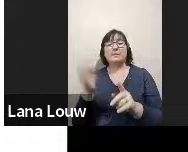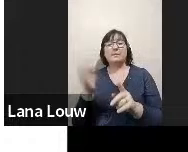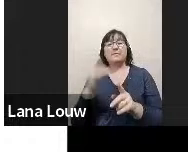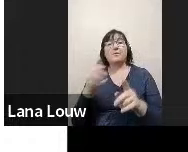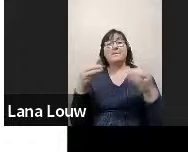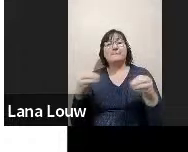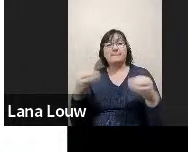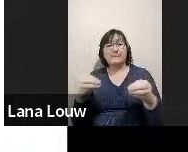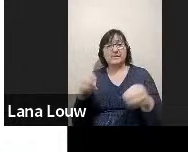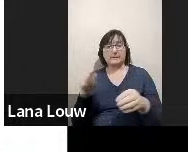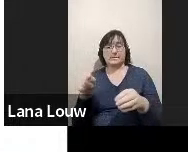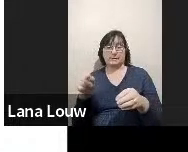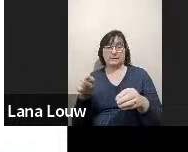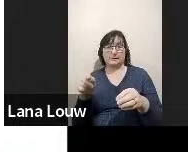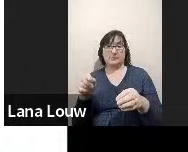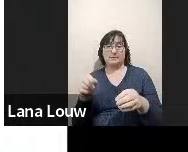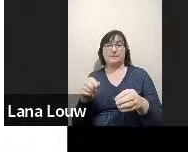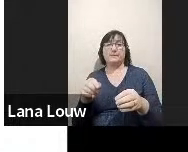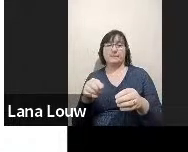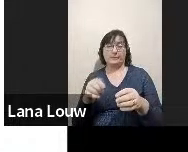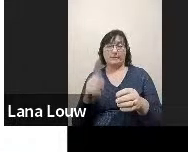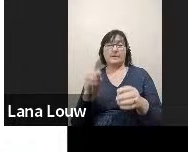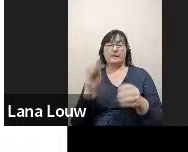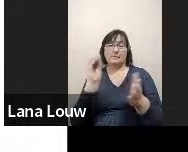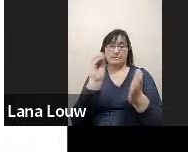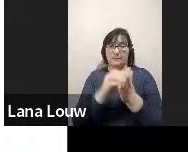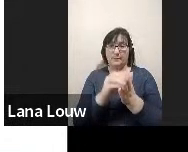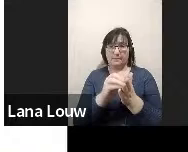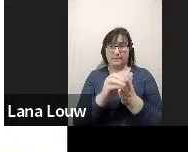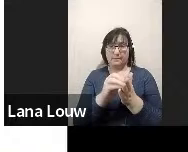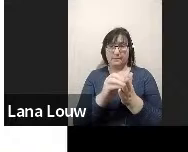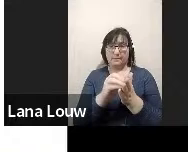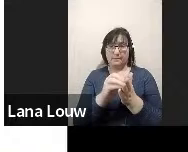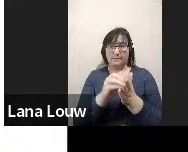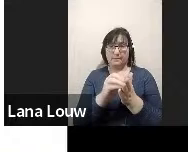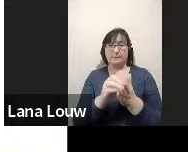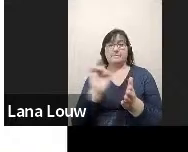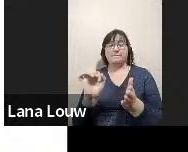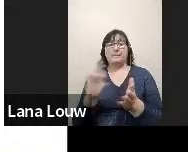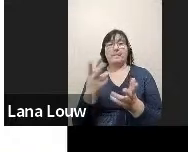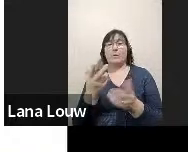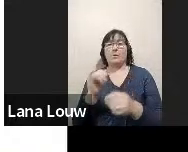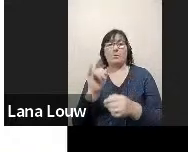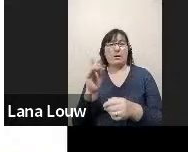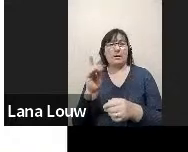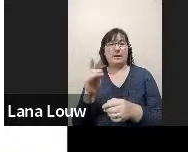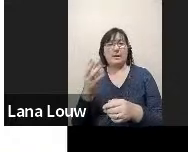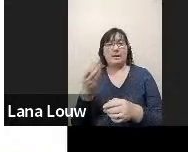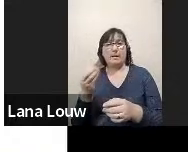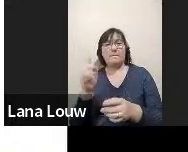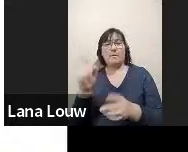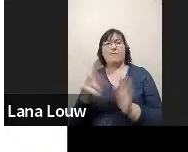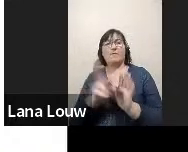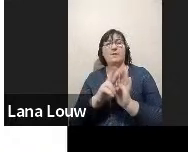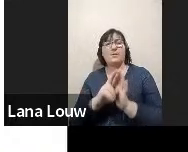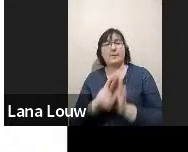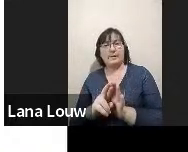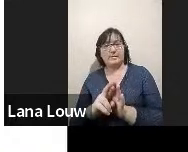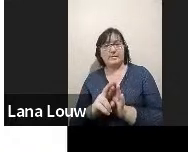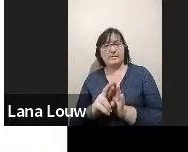then they're going to put the company income tax number there. So it'll be the ID number of the representative and the income tax number of